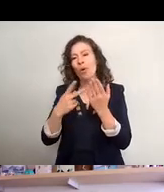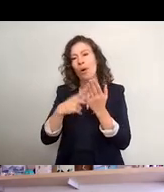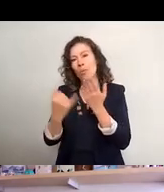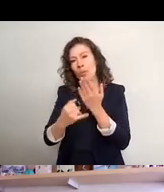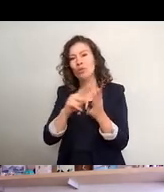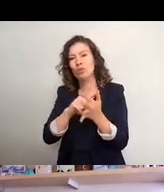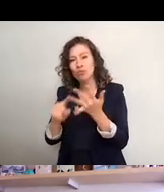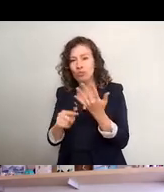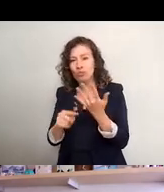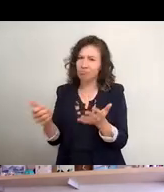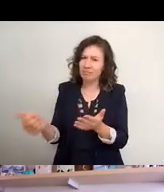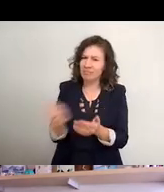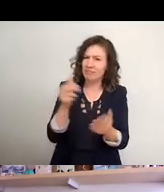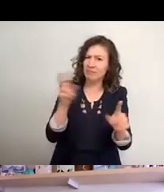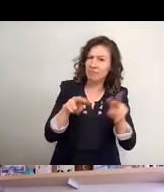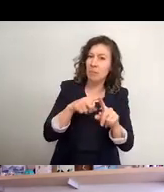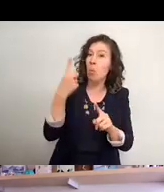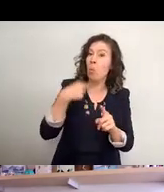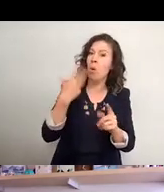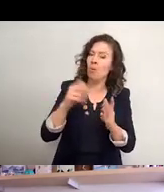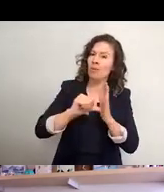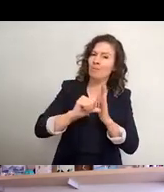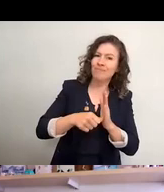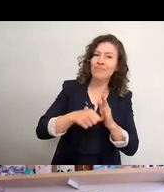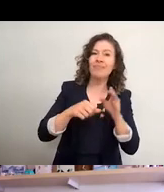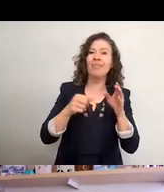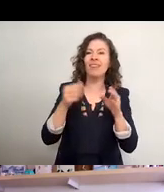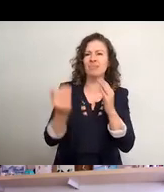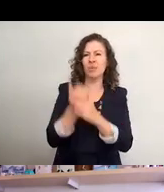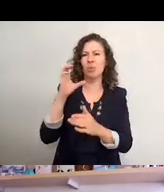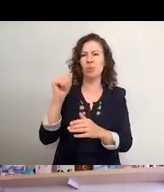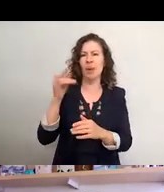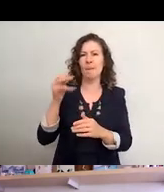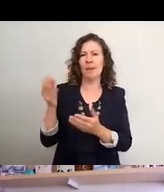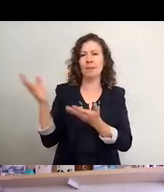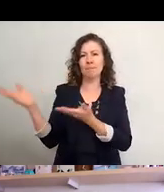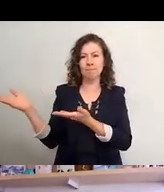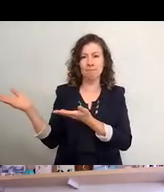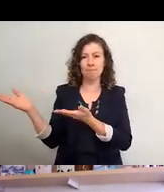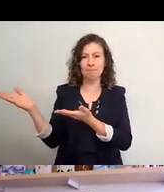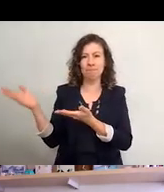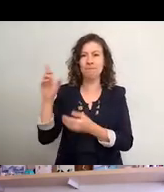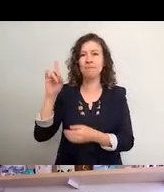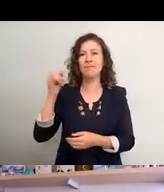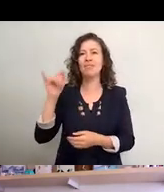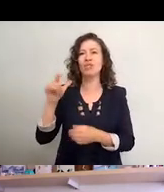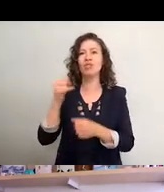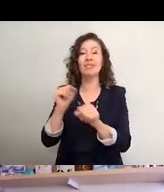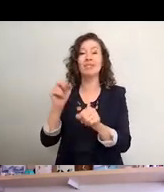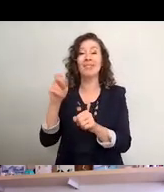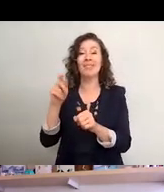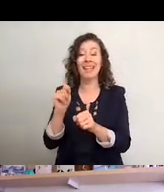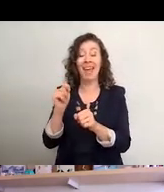year was their Digital Safety Nets campaign, where they raised funds to support internet access and